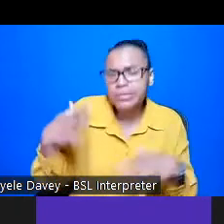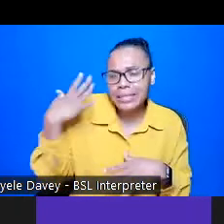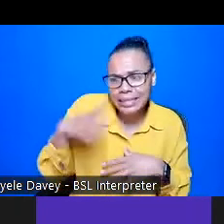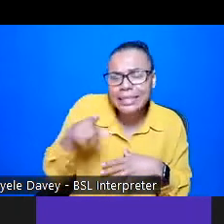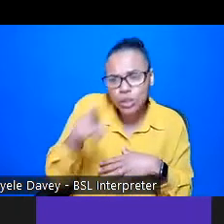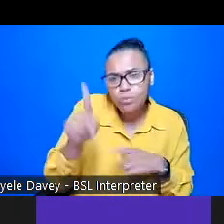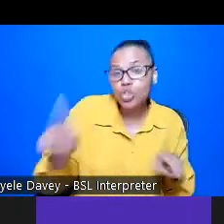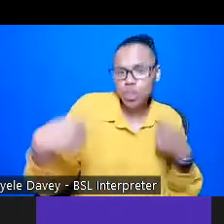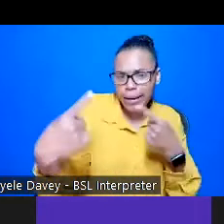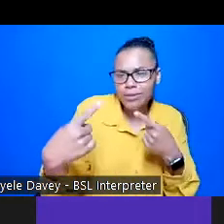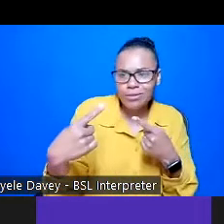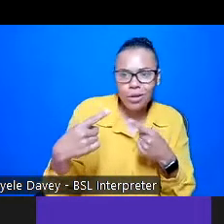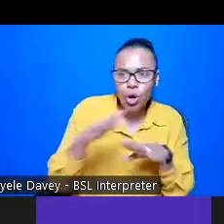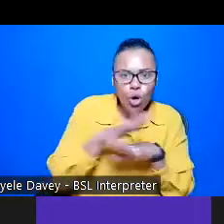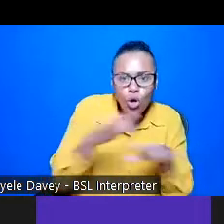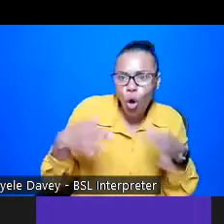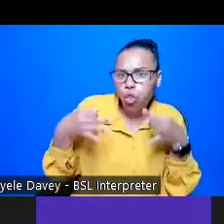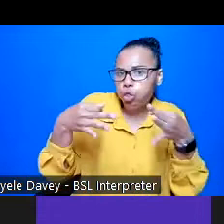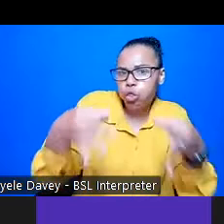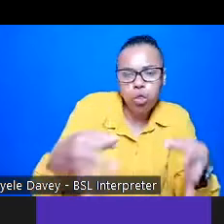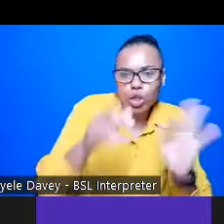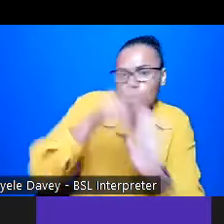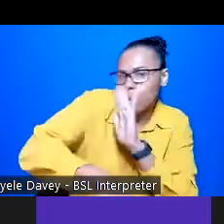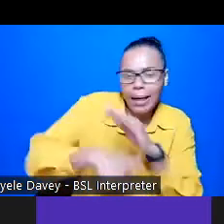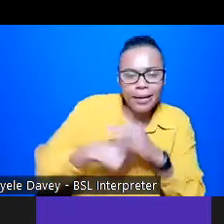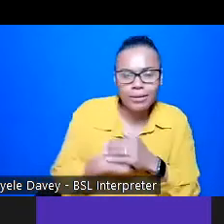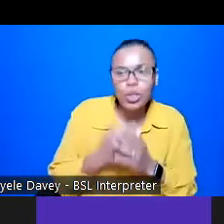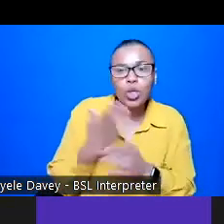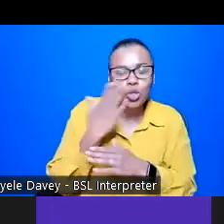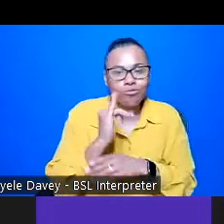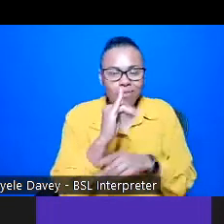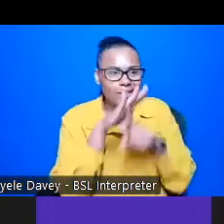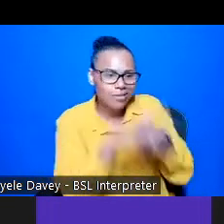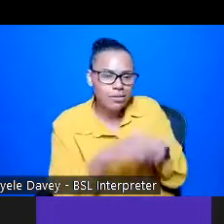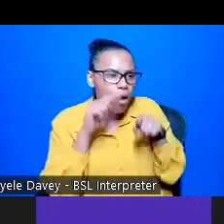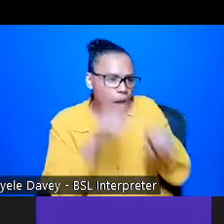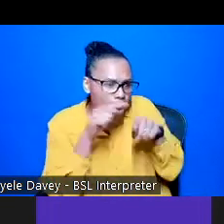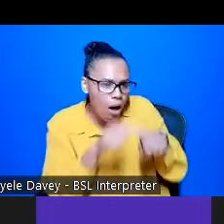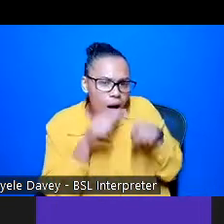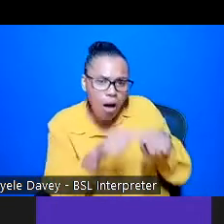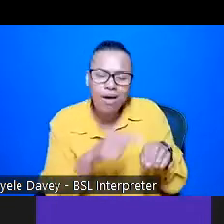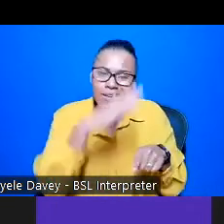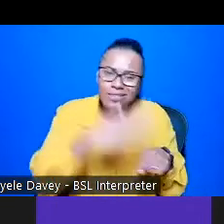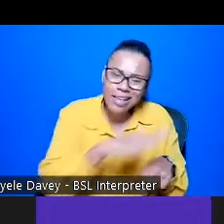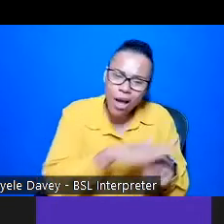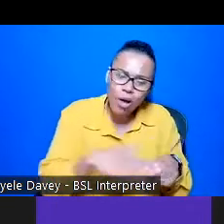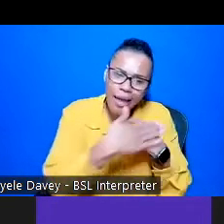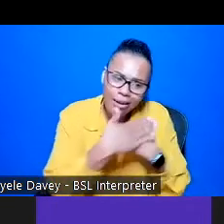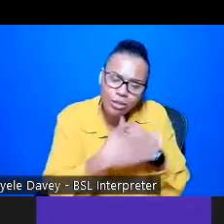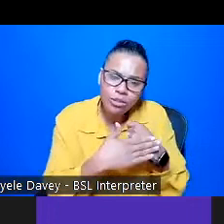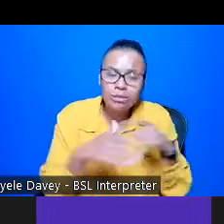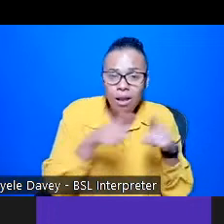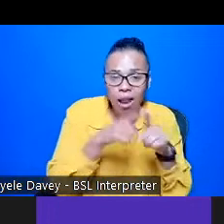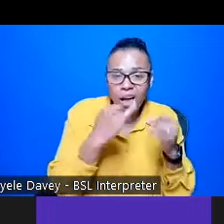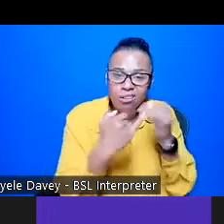whole before it gets too late. Racist abuse towards South Asians from grassroots to elite level, such as Sati Balaguru,